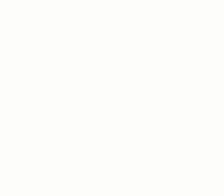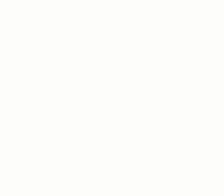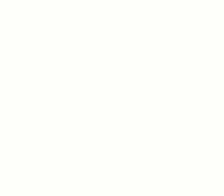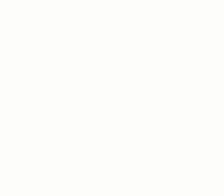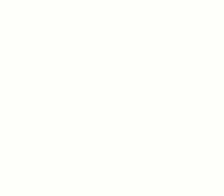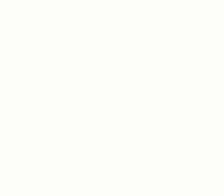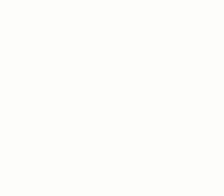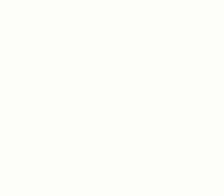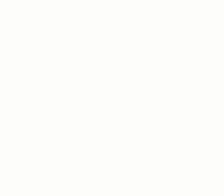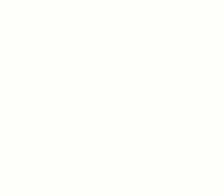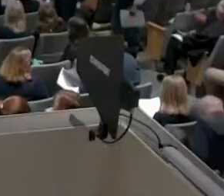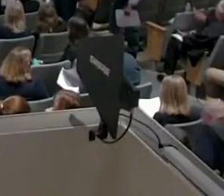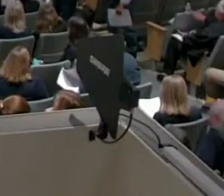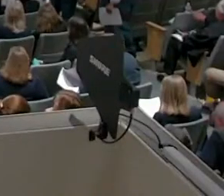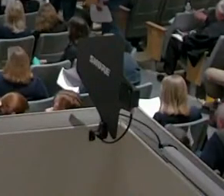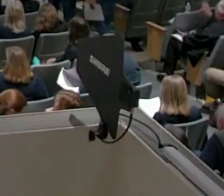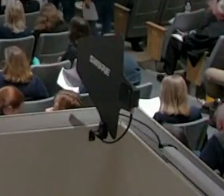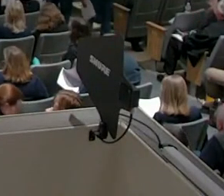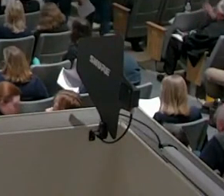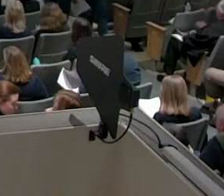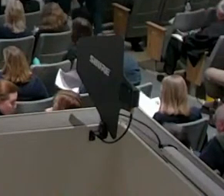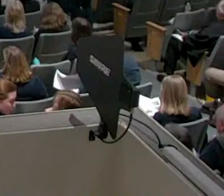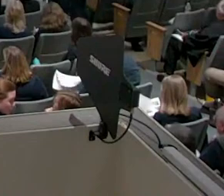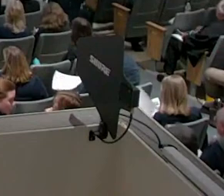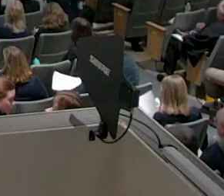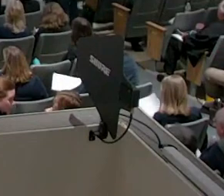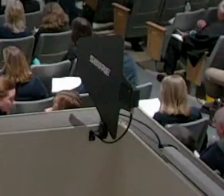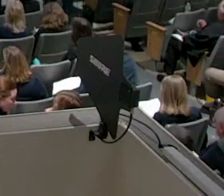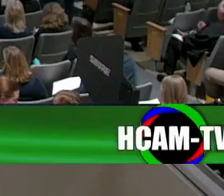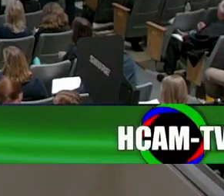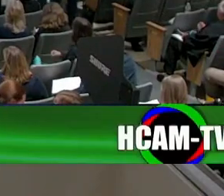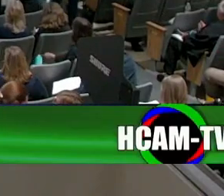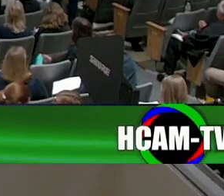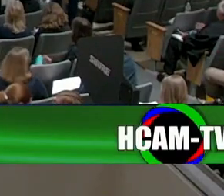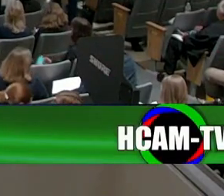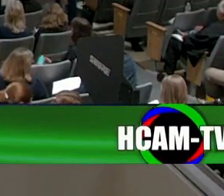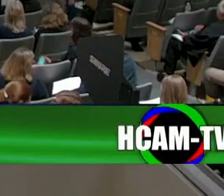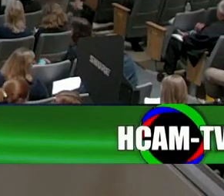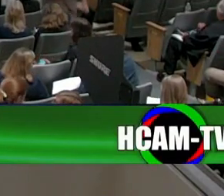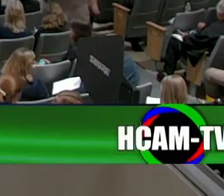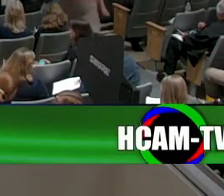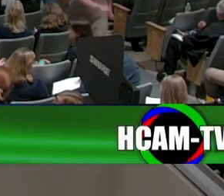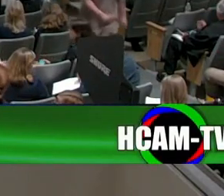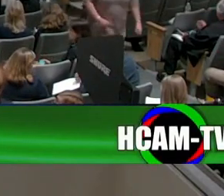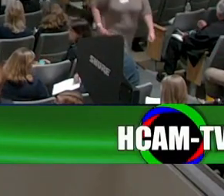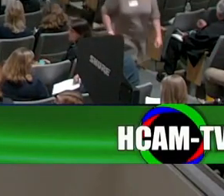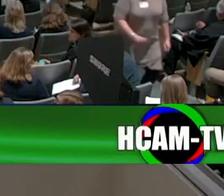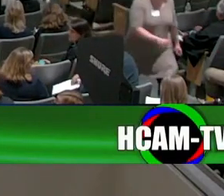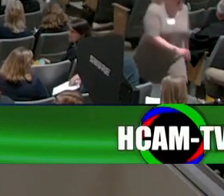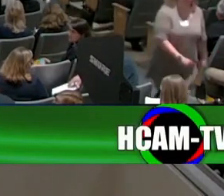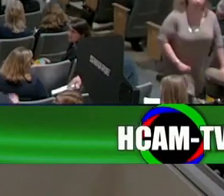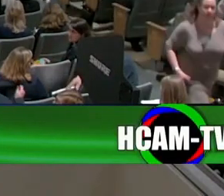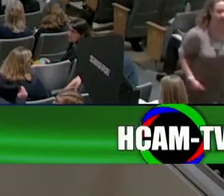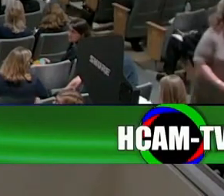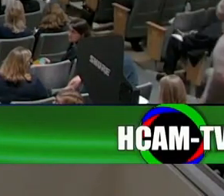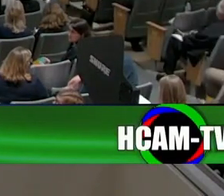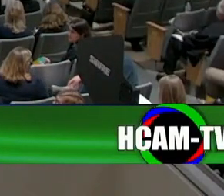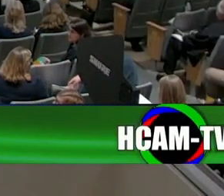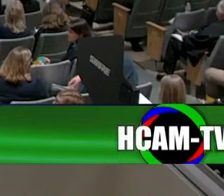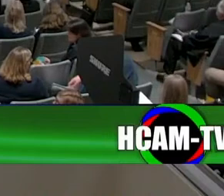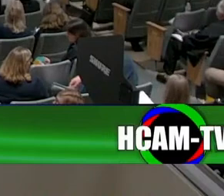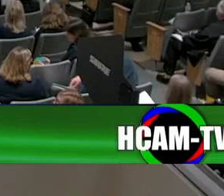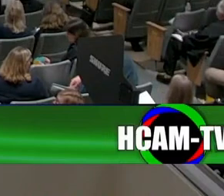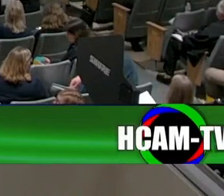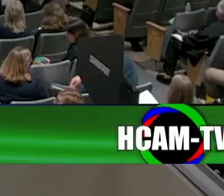we're eager to get started and we know there are quite a few people still outside registering to come in so I might